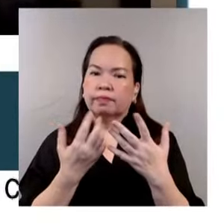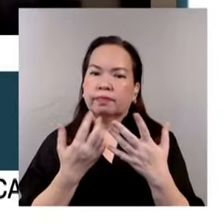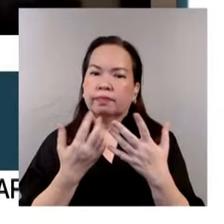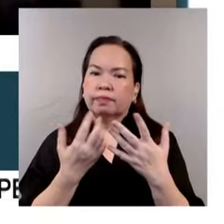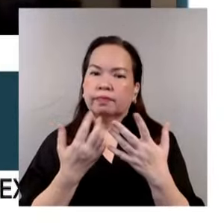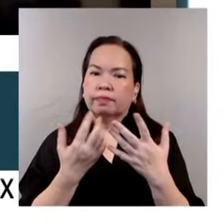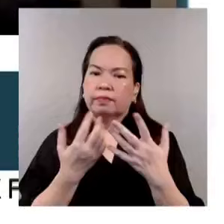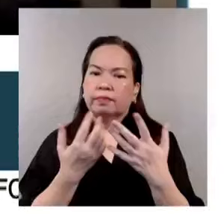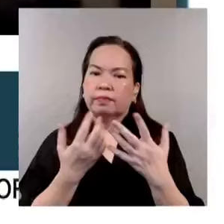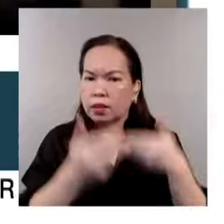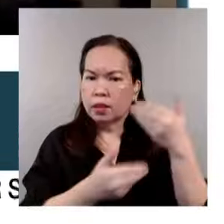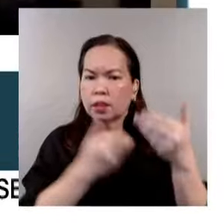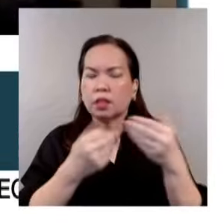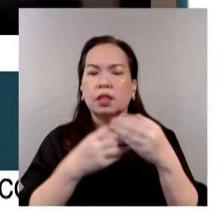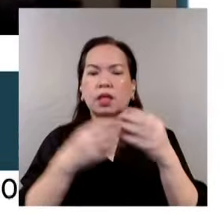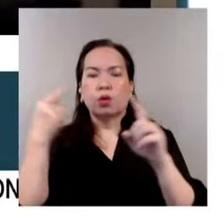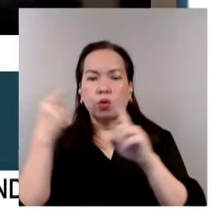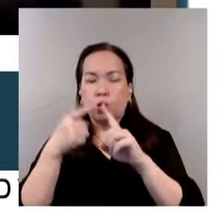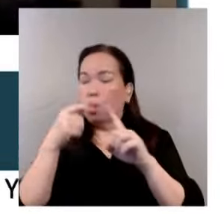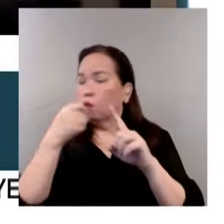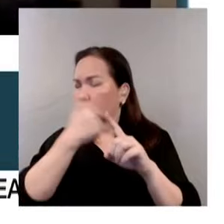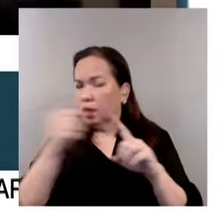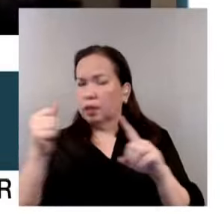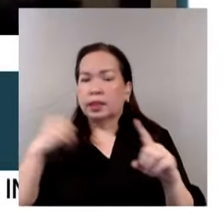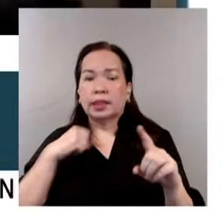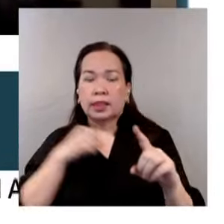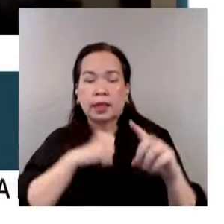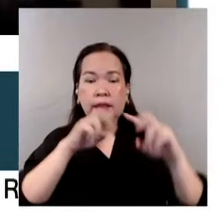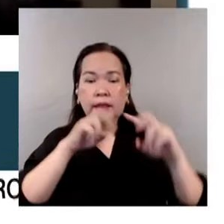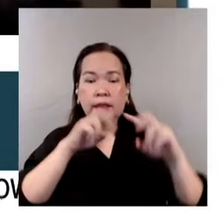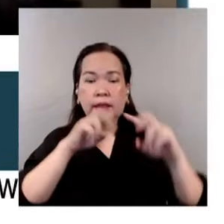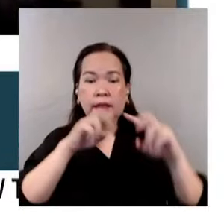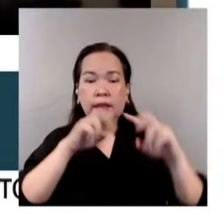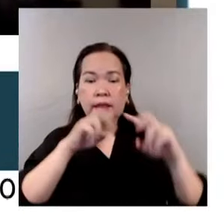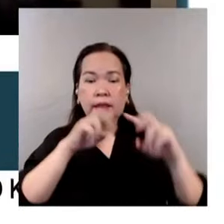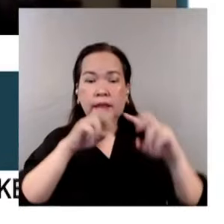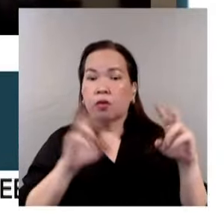the aim of any Senate investigation is, in the end, you will